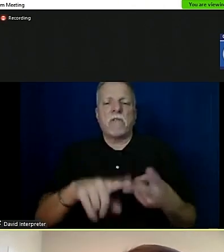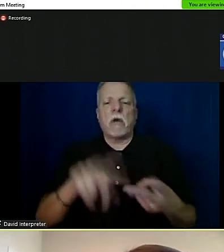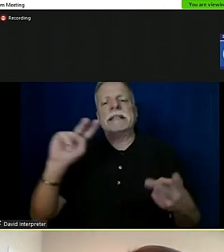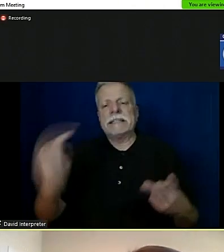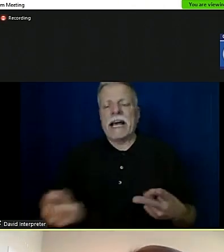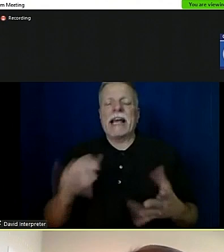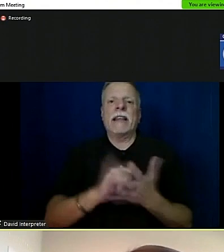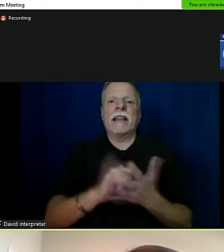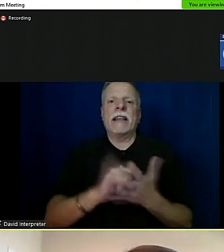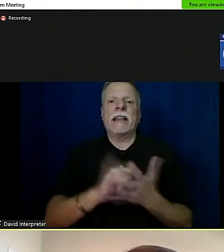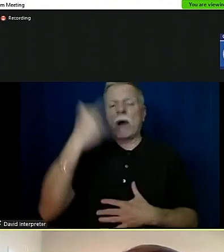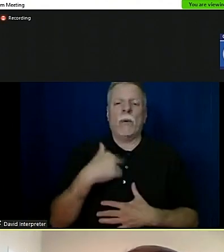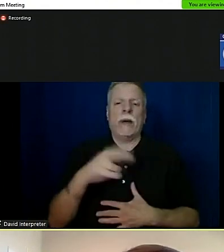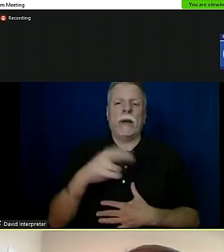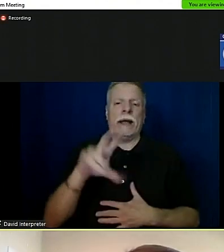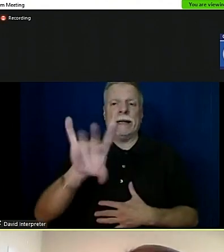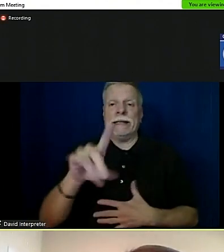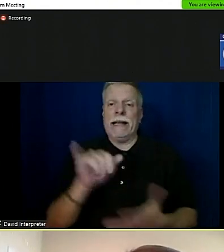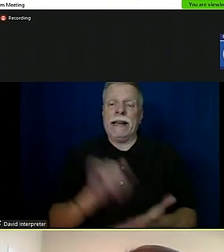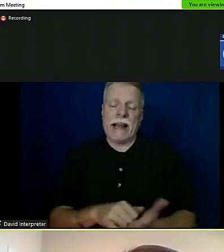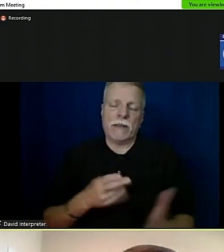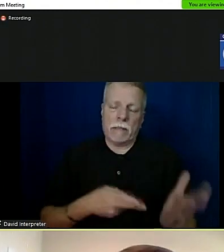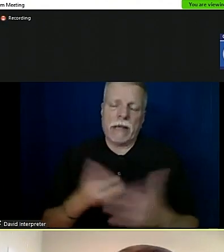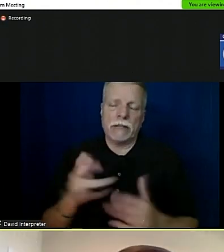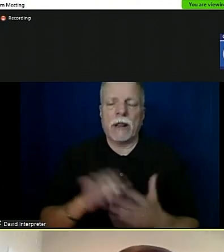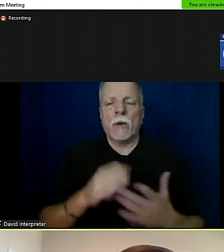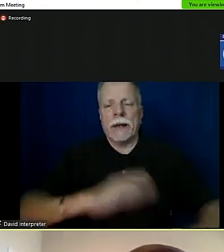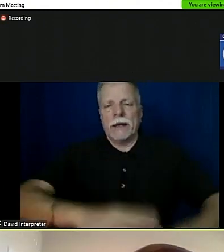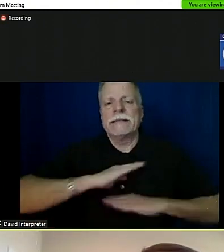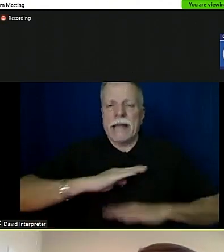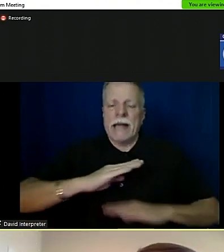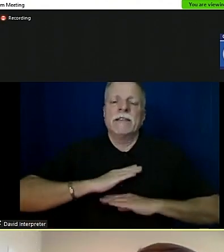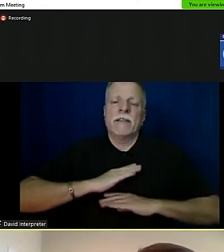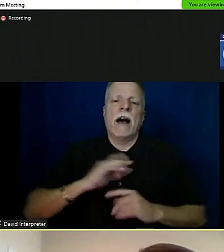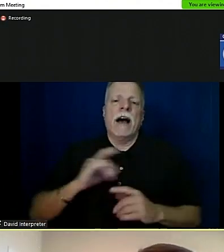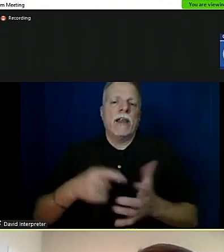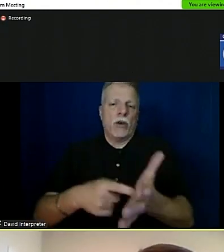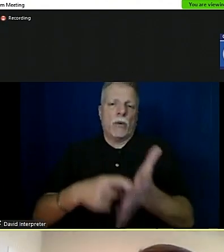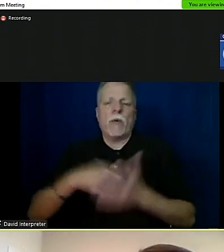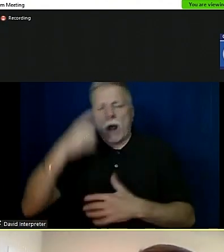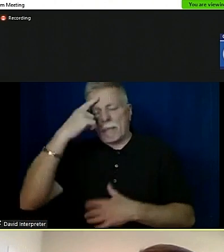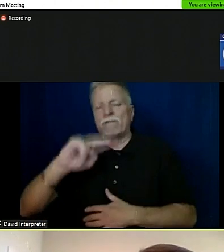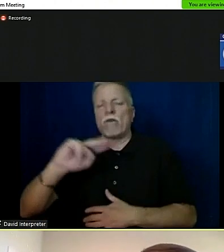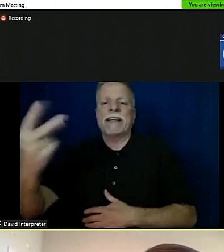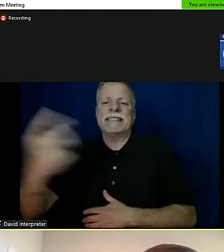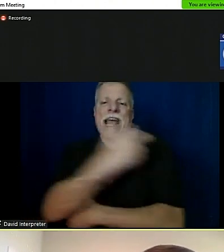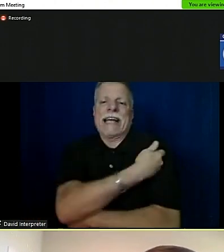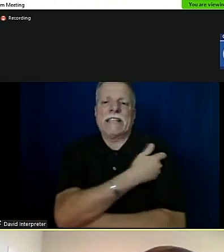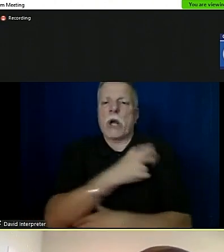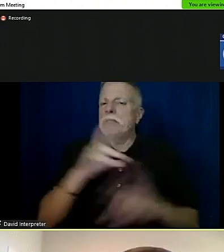that number, just to make sure that we could meet the demand for the second dose. So no issues there.